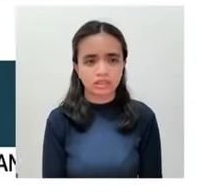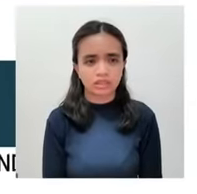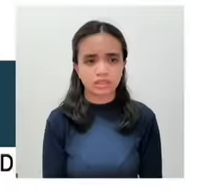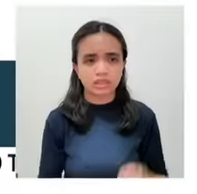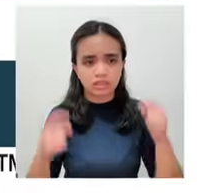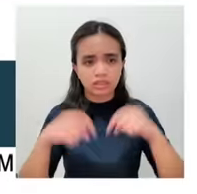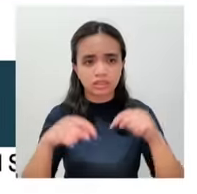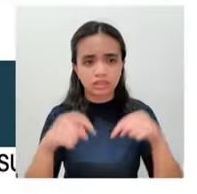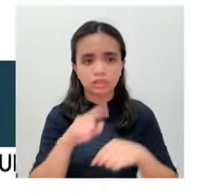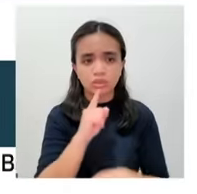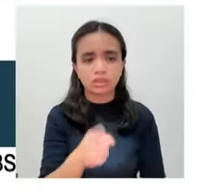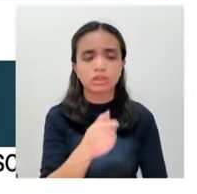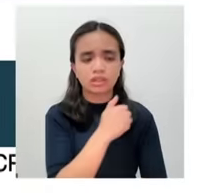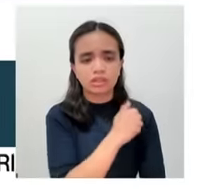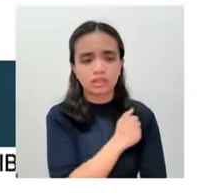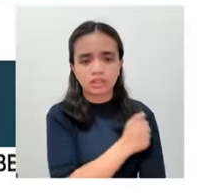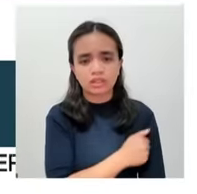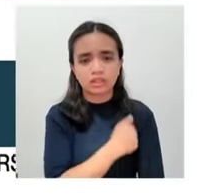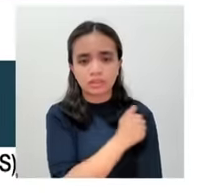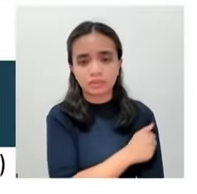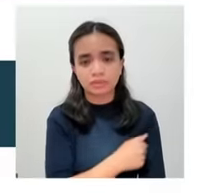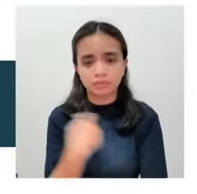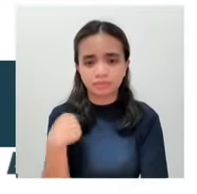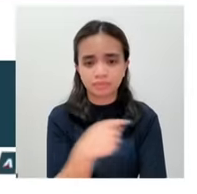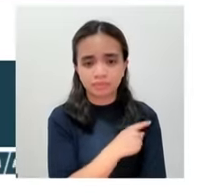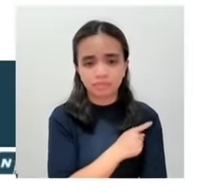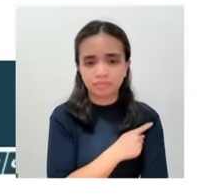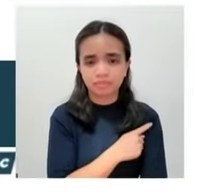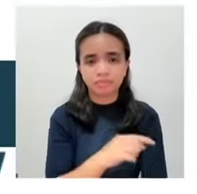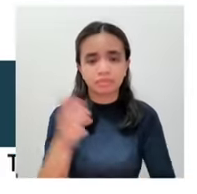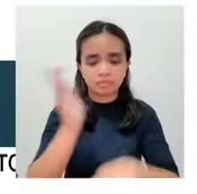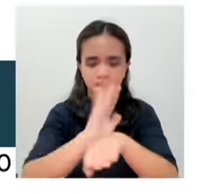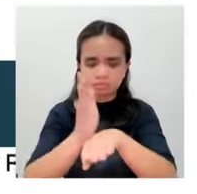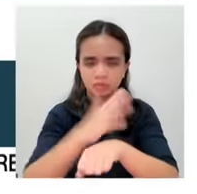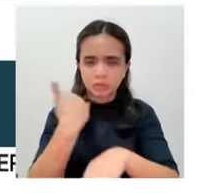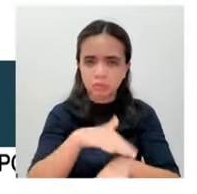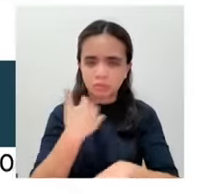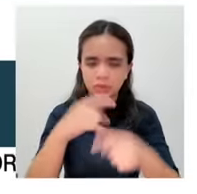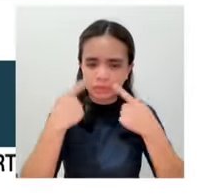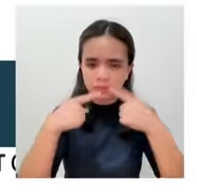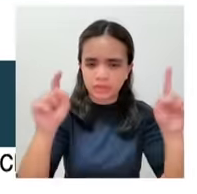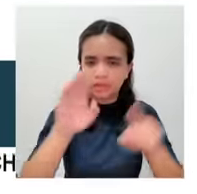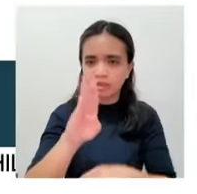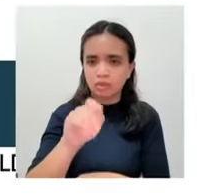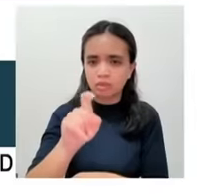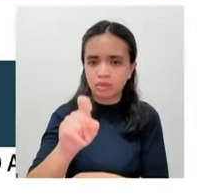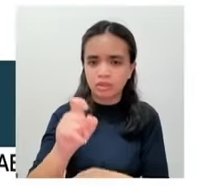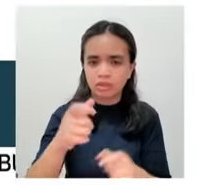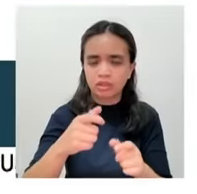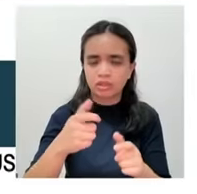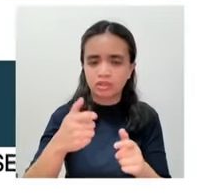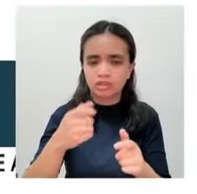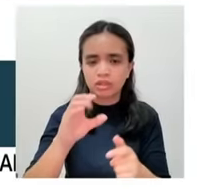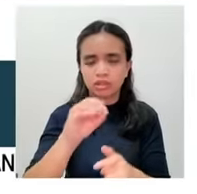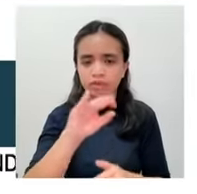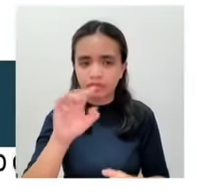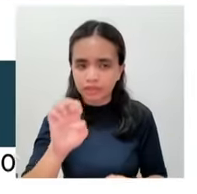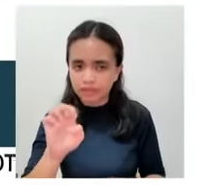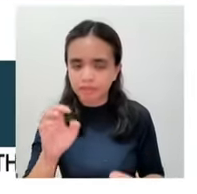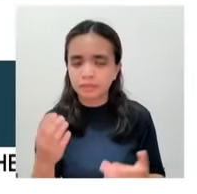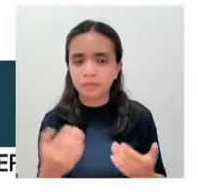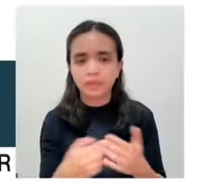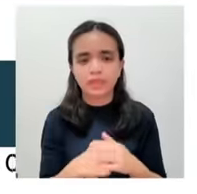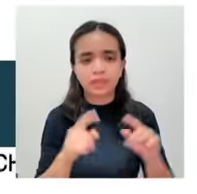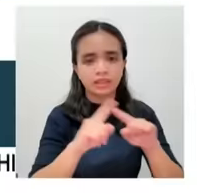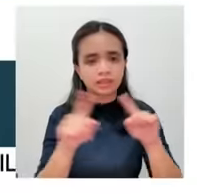atin, ugaling-ugali yung nag-box office yung pelikula, hindi na, ibang ano na eh, ibang, mm-hmm. iba na